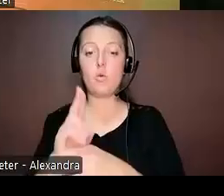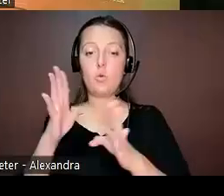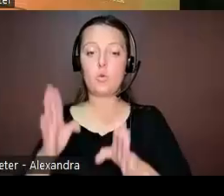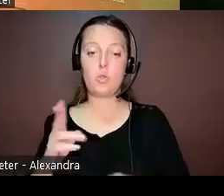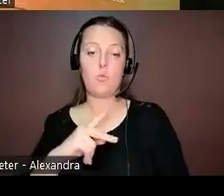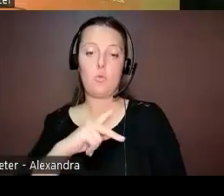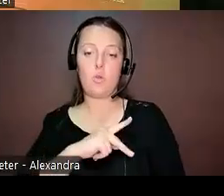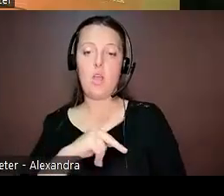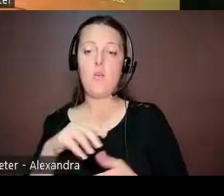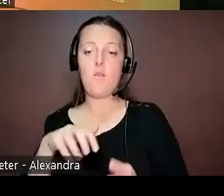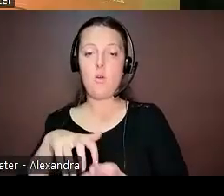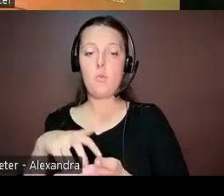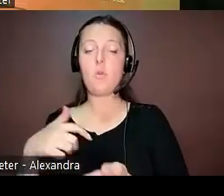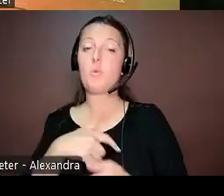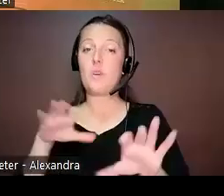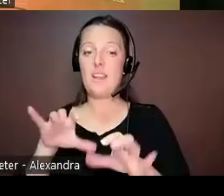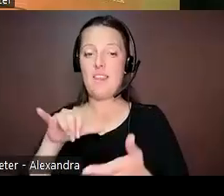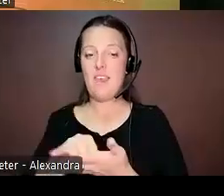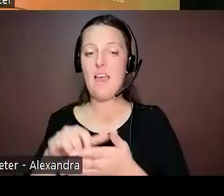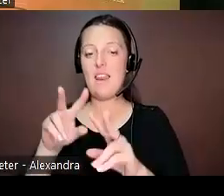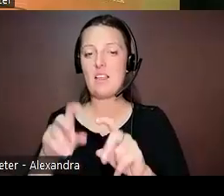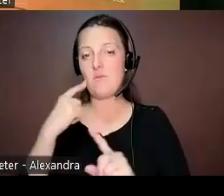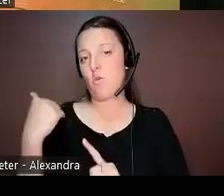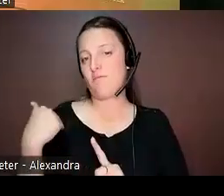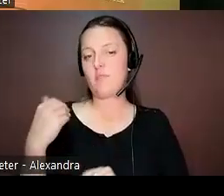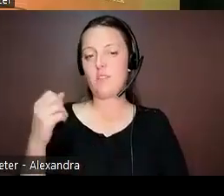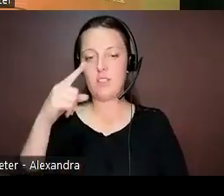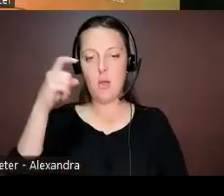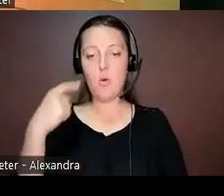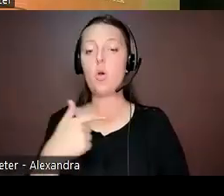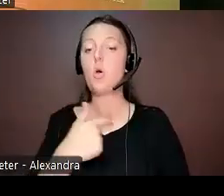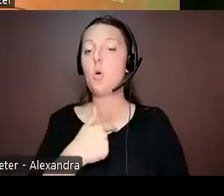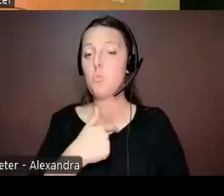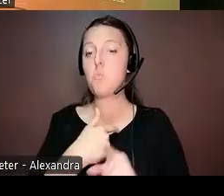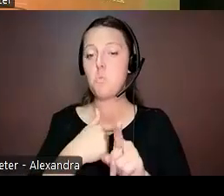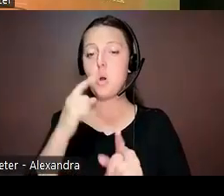it does look like neuroticism, the usual